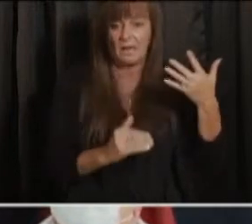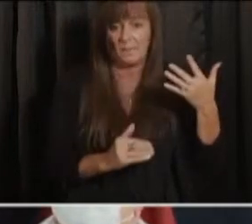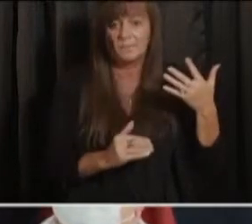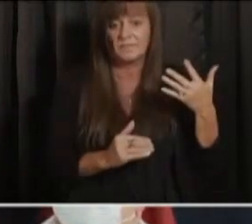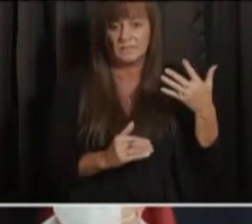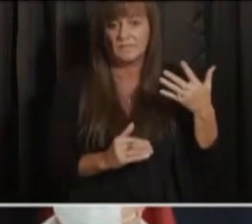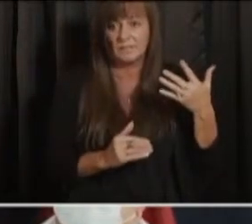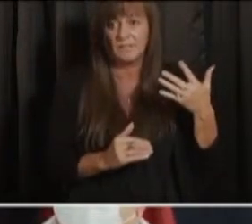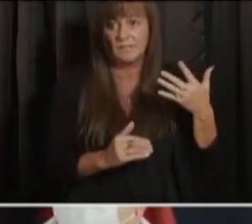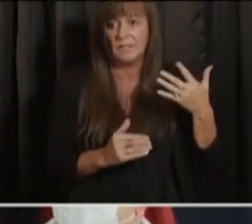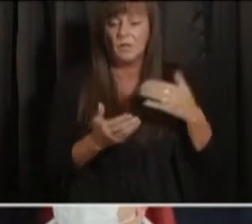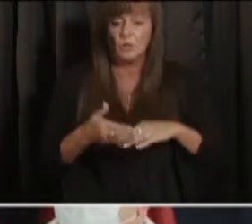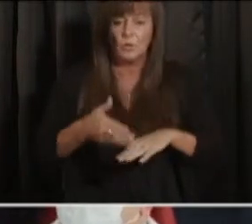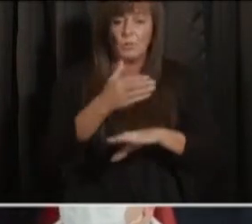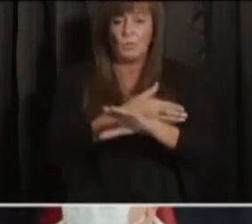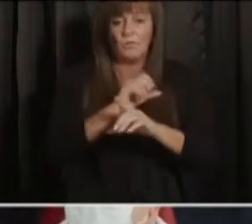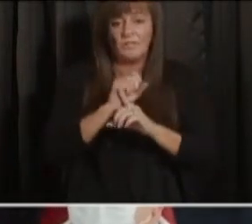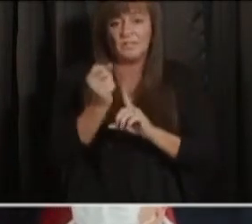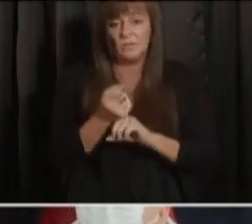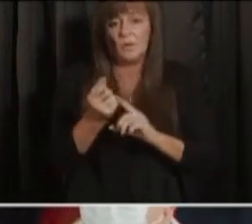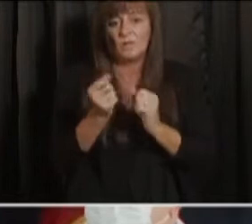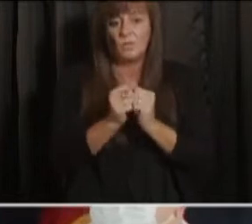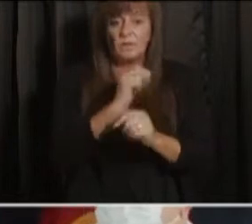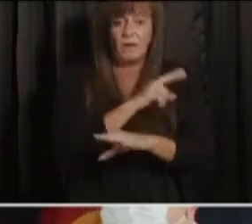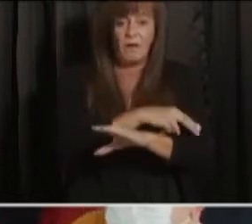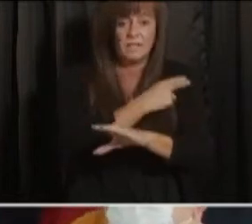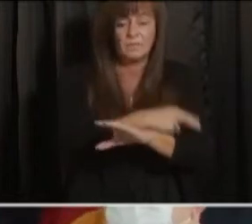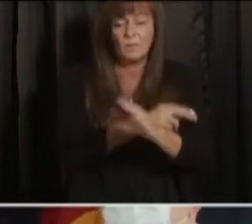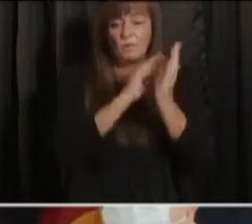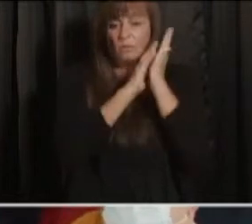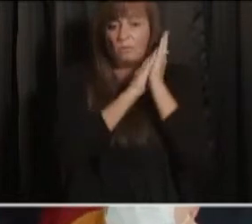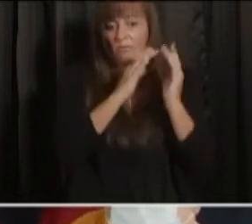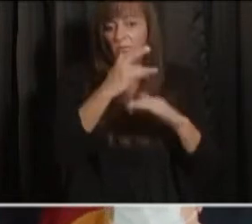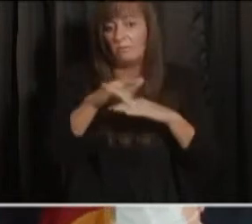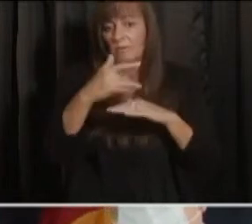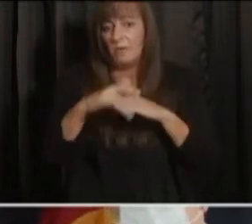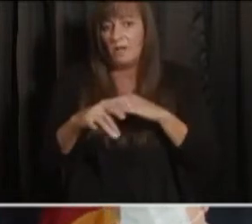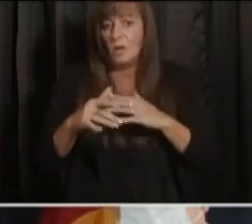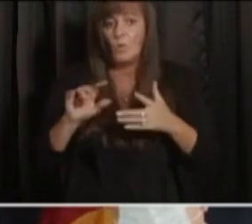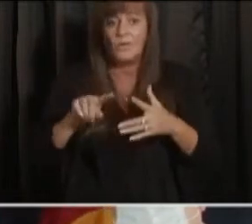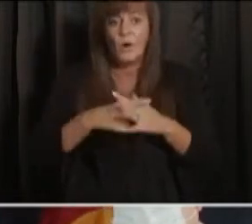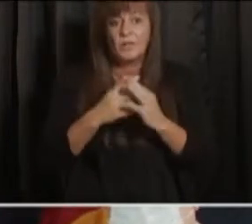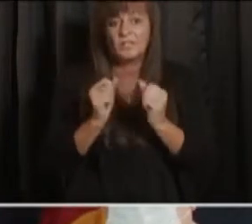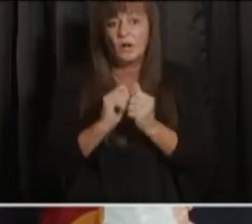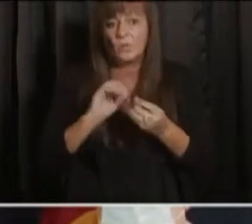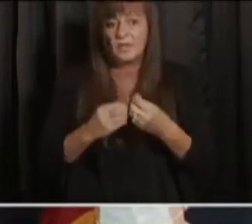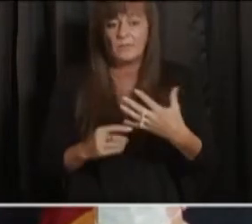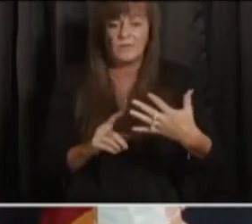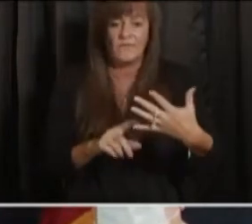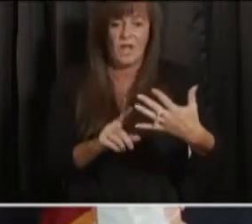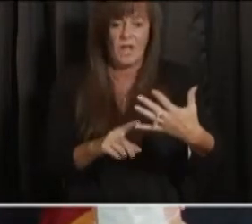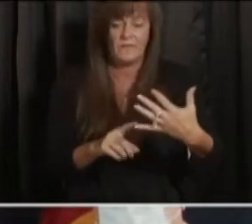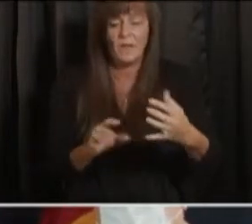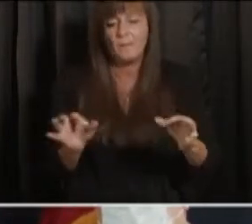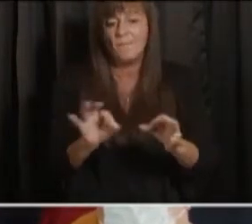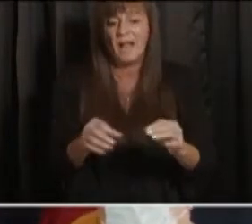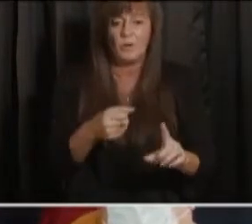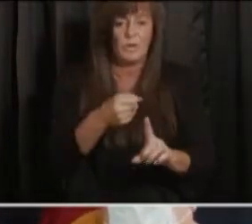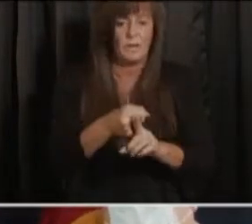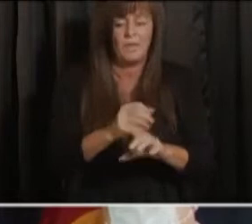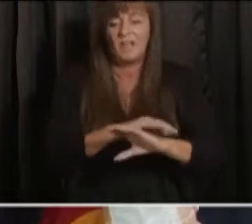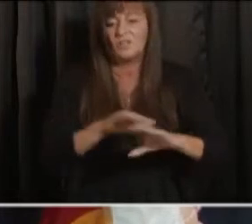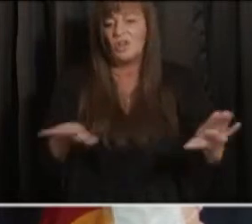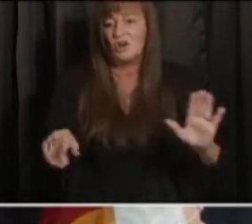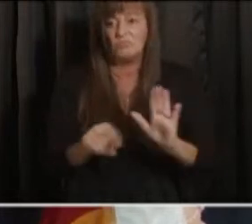list to improve the situation with our hospital capacity. We're already moving forward with number 5. That has a minor impact, but no downside, but